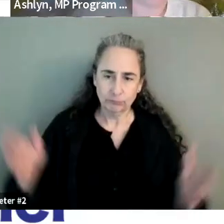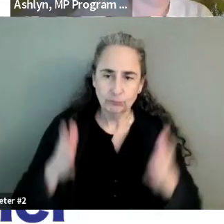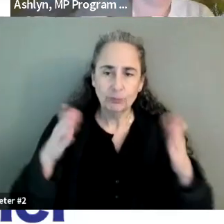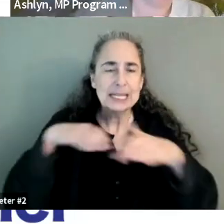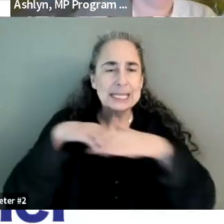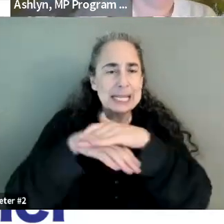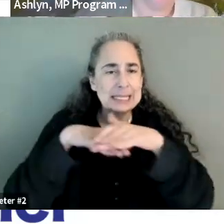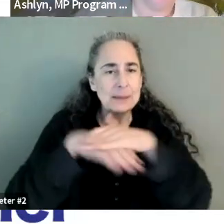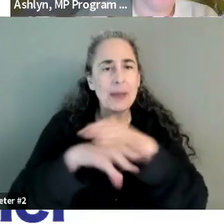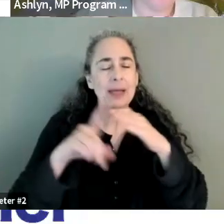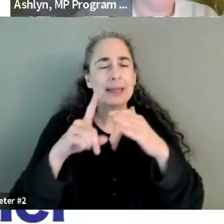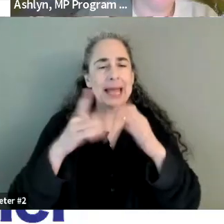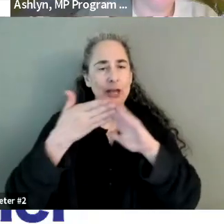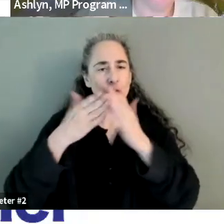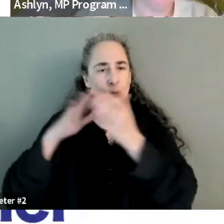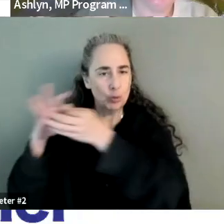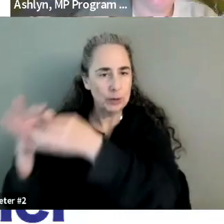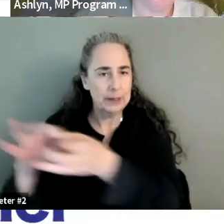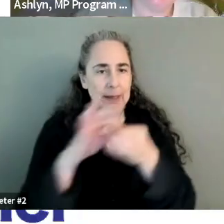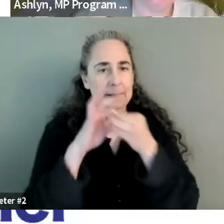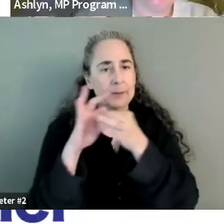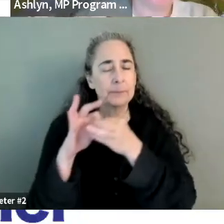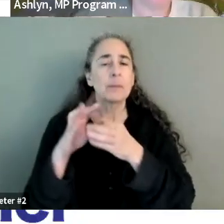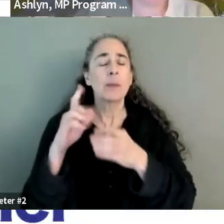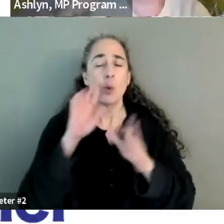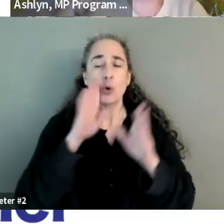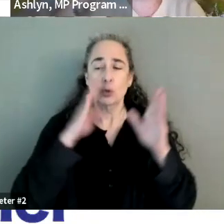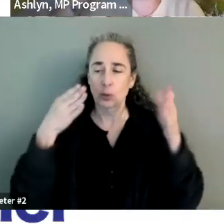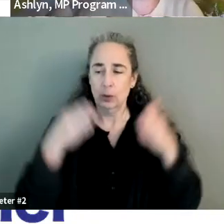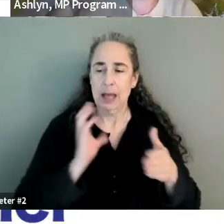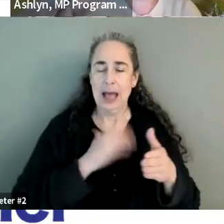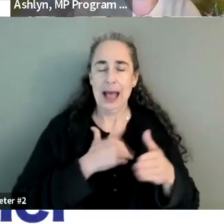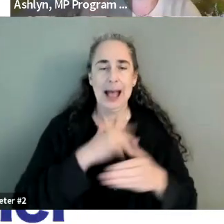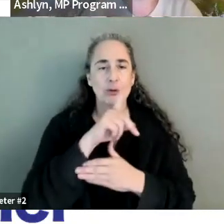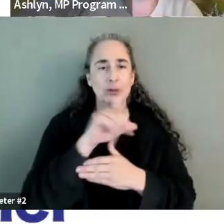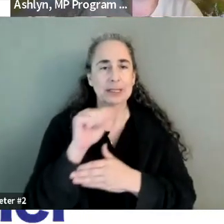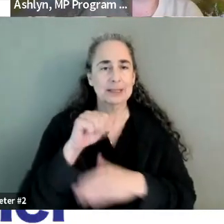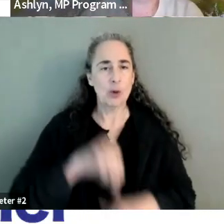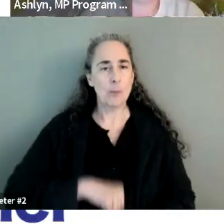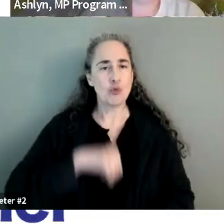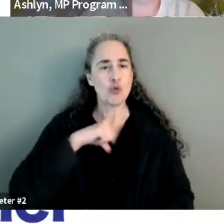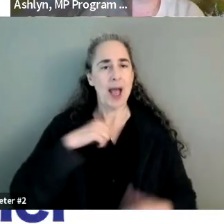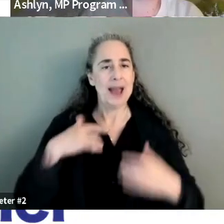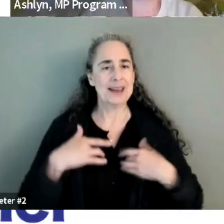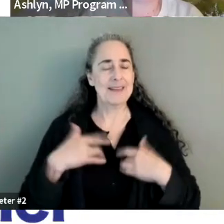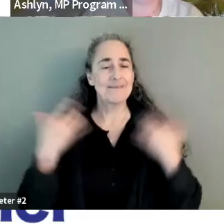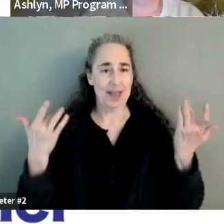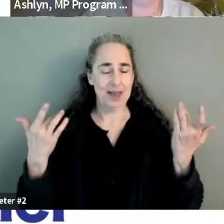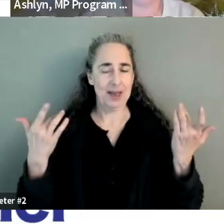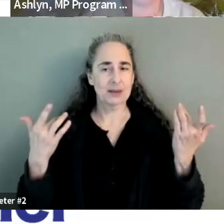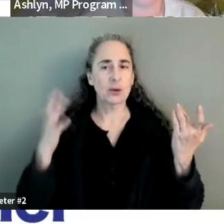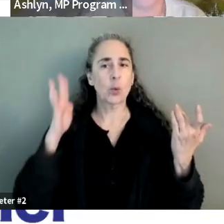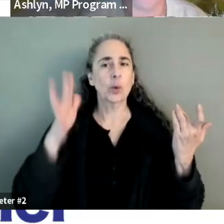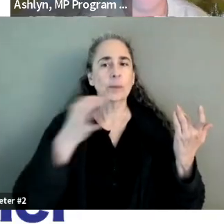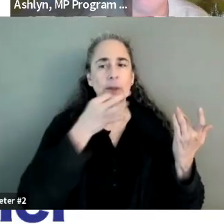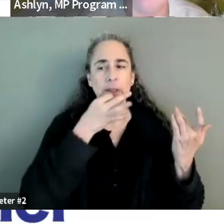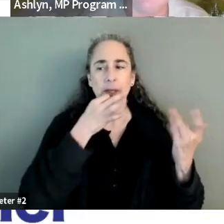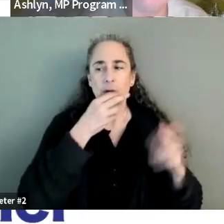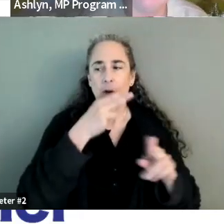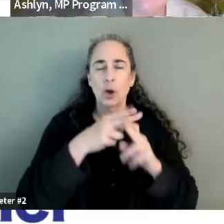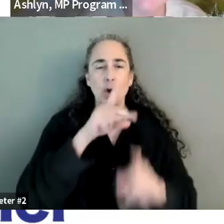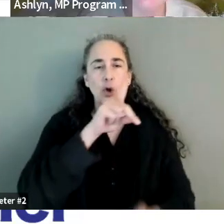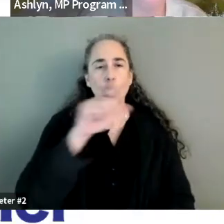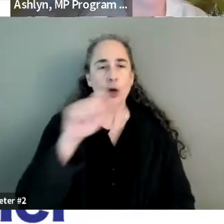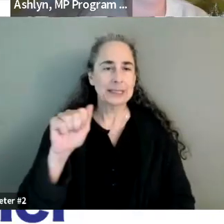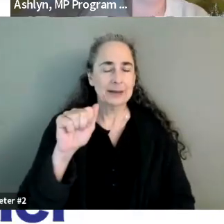community. I want to highlight our Disability Pride event that's coming up called Disability